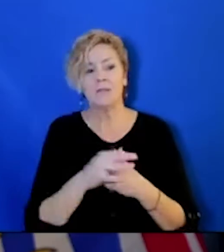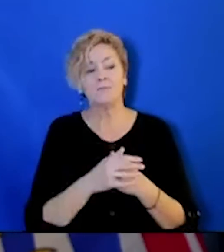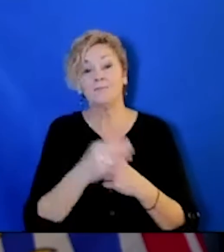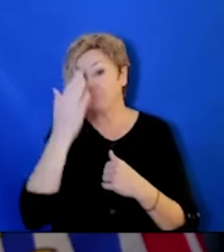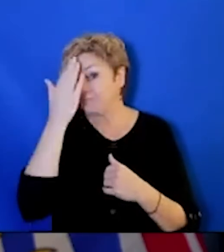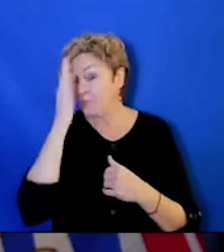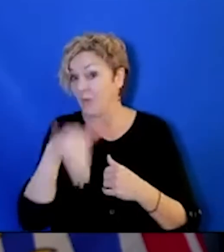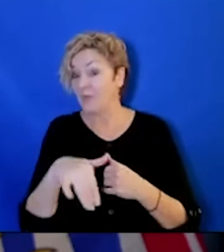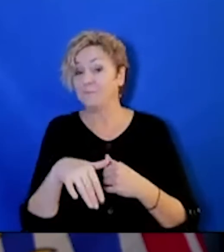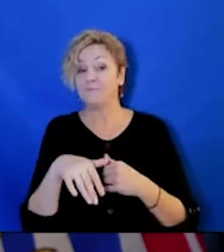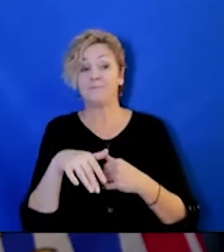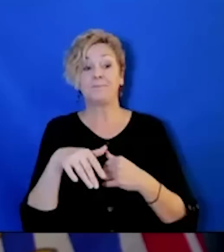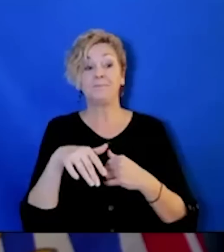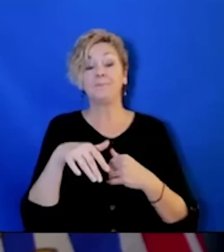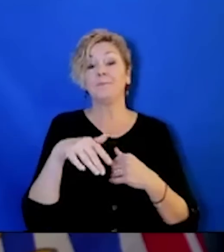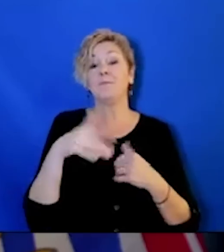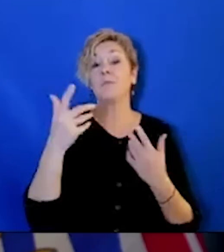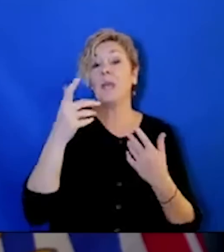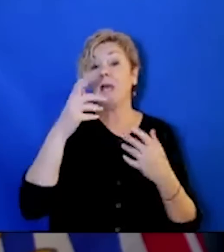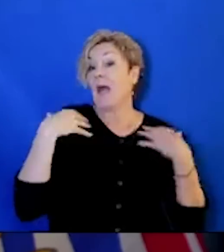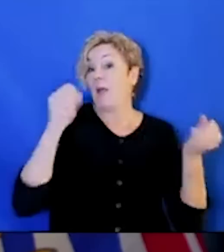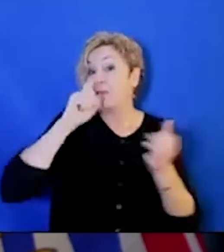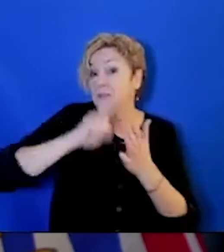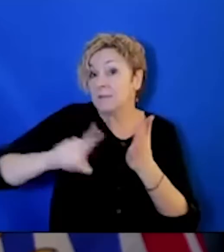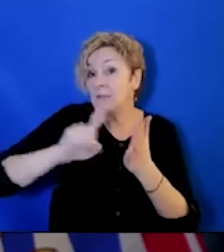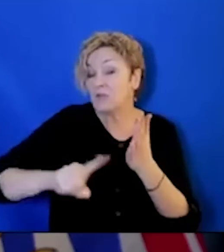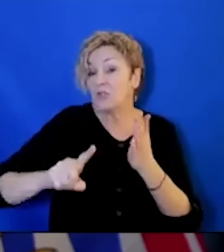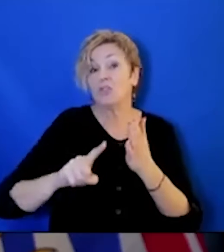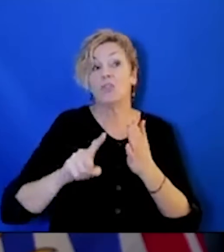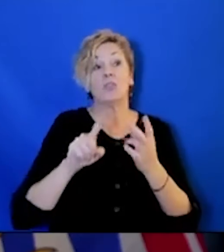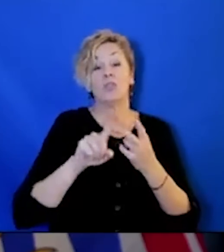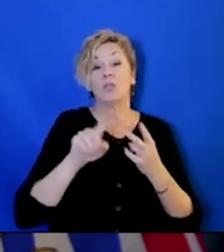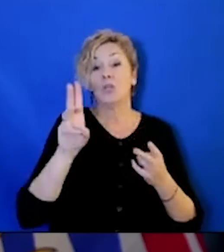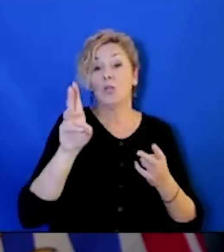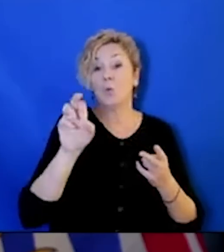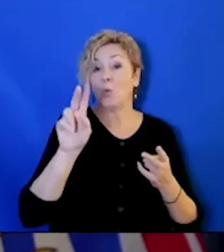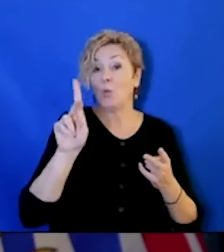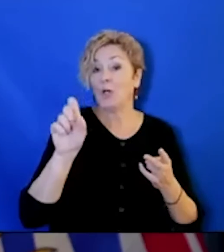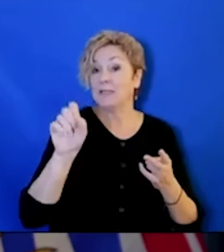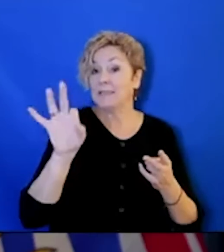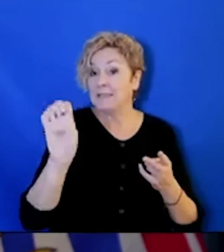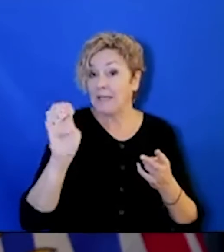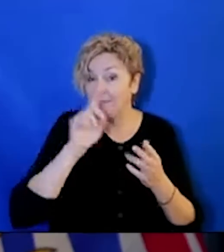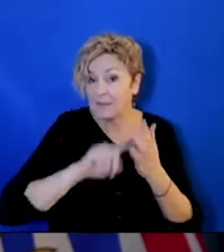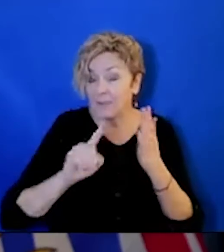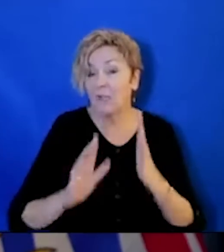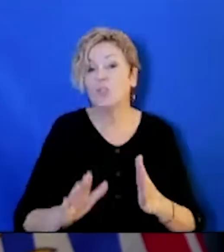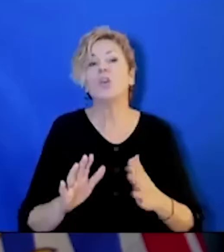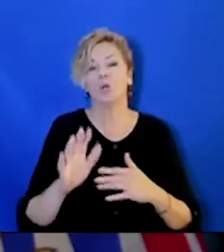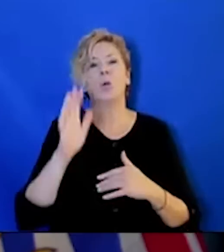high-risk areas like some of our food processing plants and other areas where we know that there needs to be important measures in